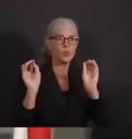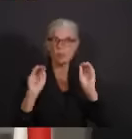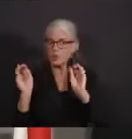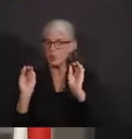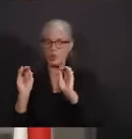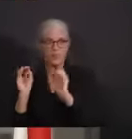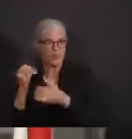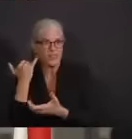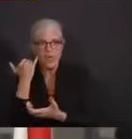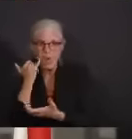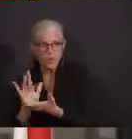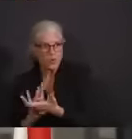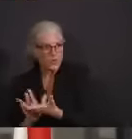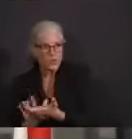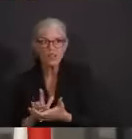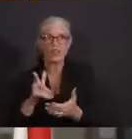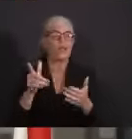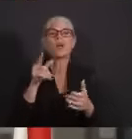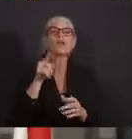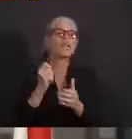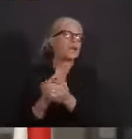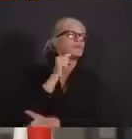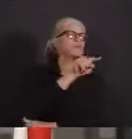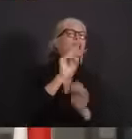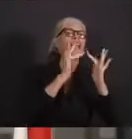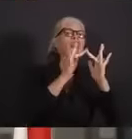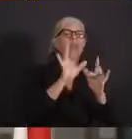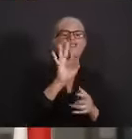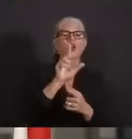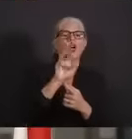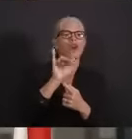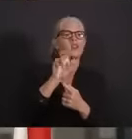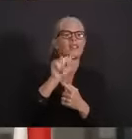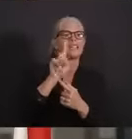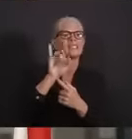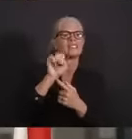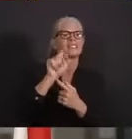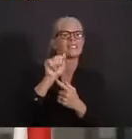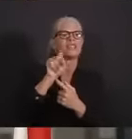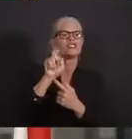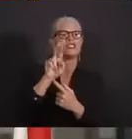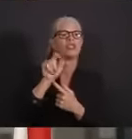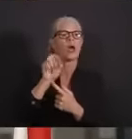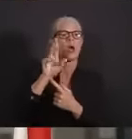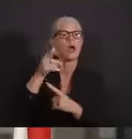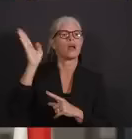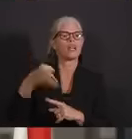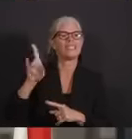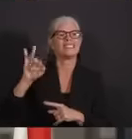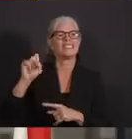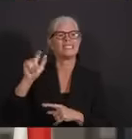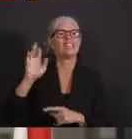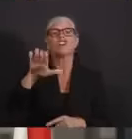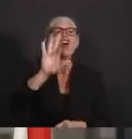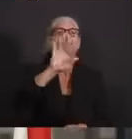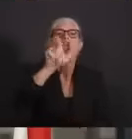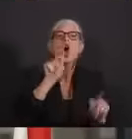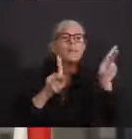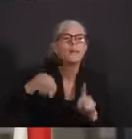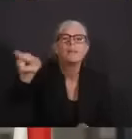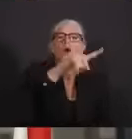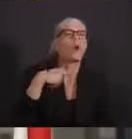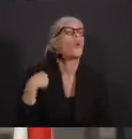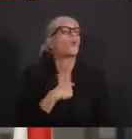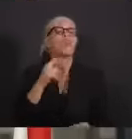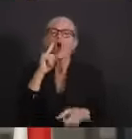you go to floridadisaster.org/update. Floridians, we are with you. We will be with you. The state of